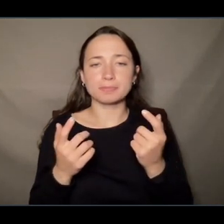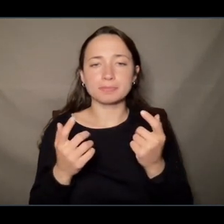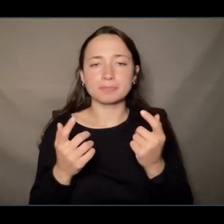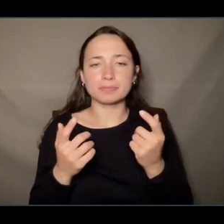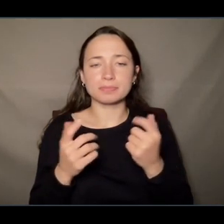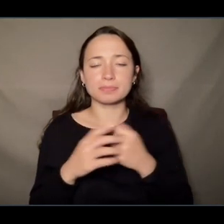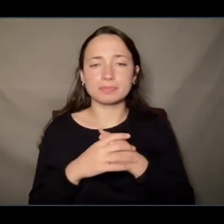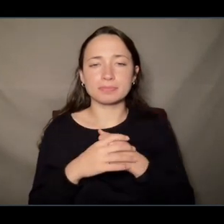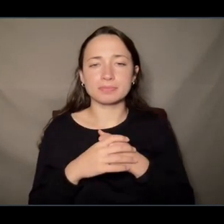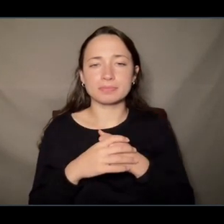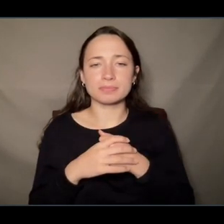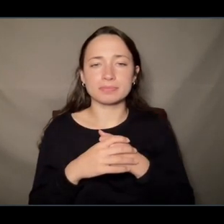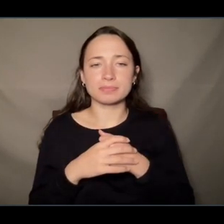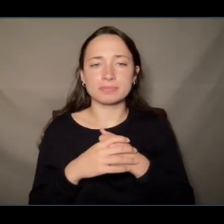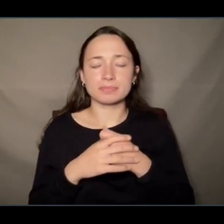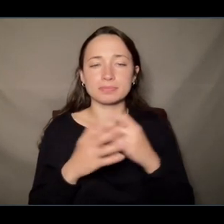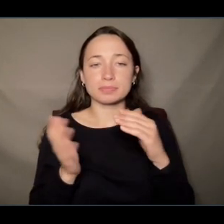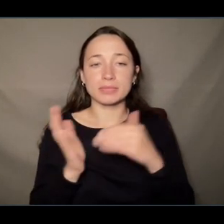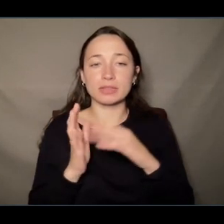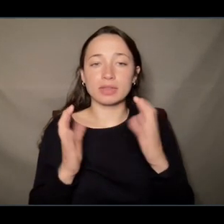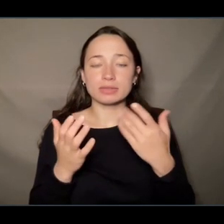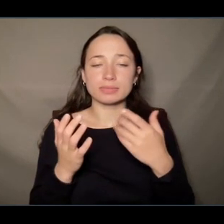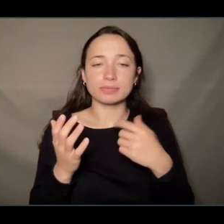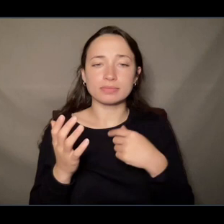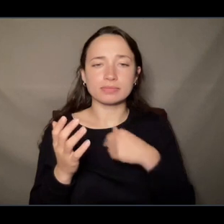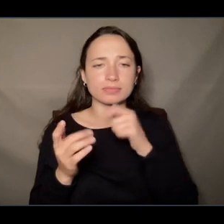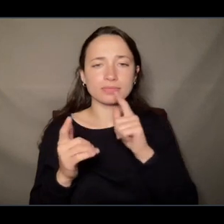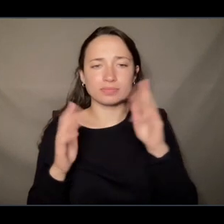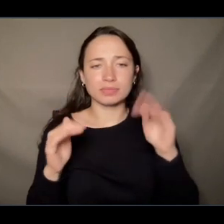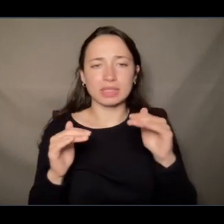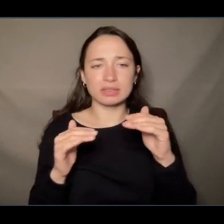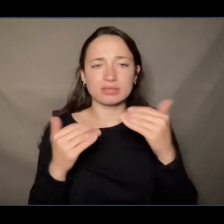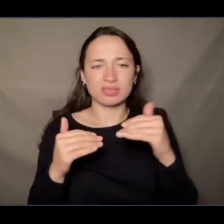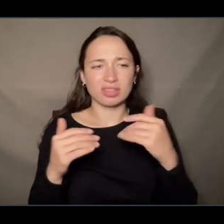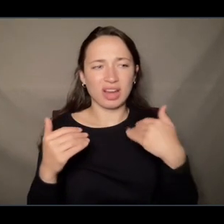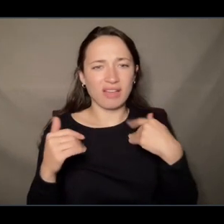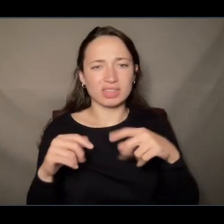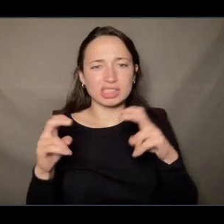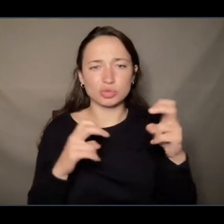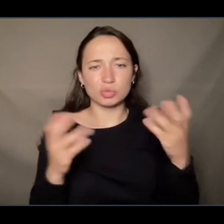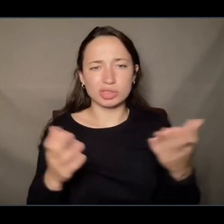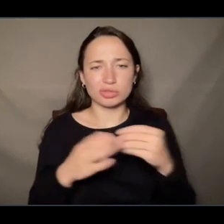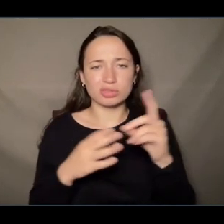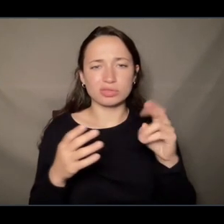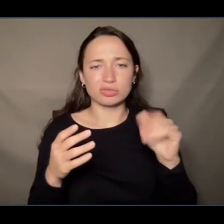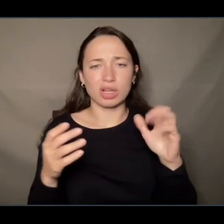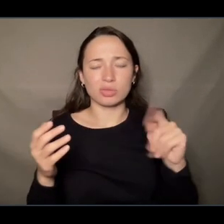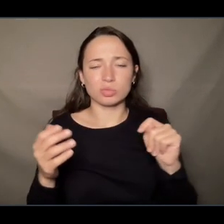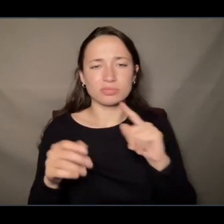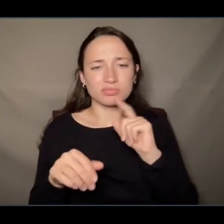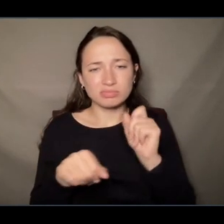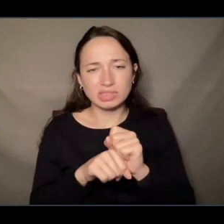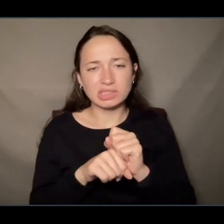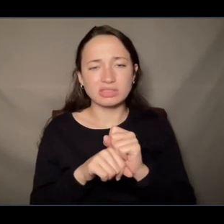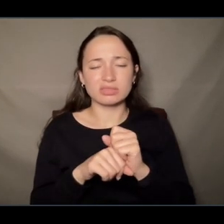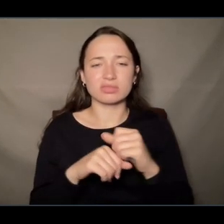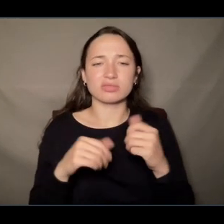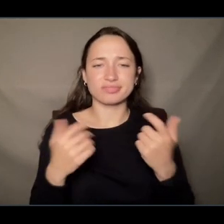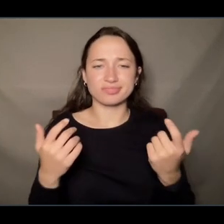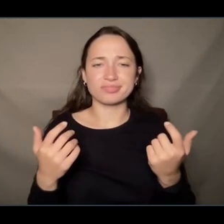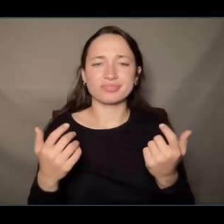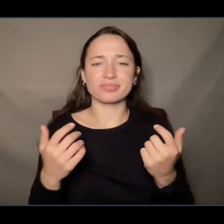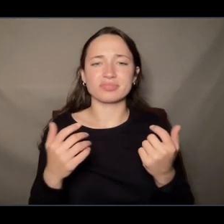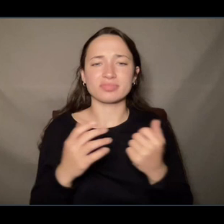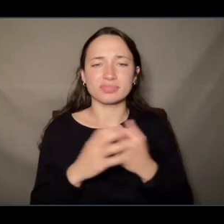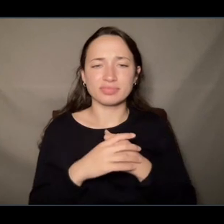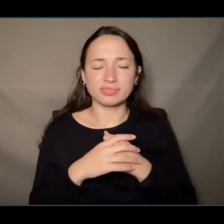we're not well off, but I'm middle class, and I never really expected that this kind of issue existed